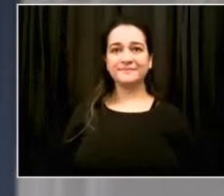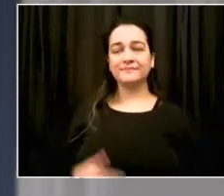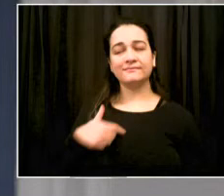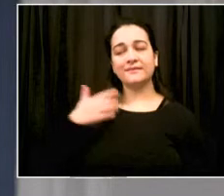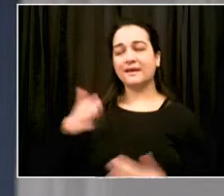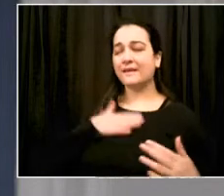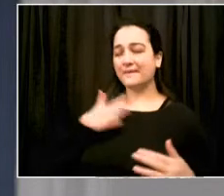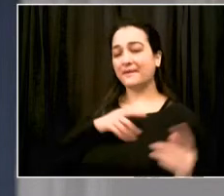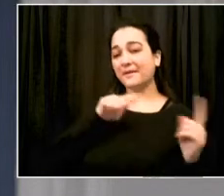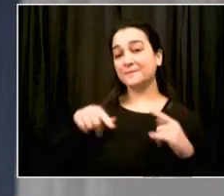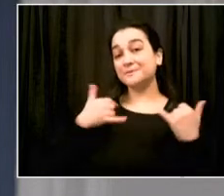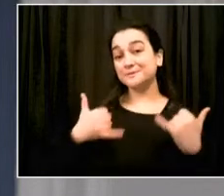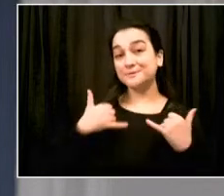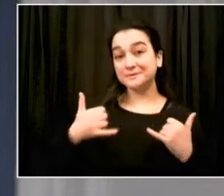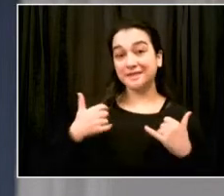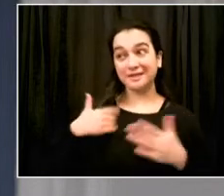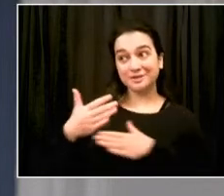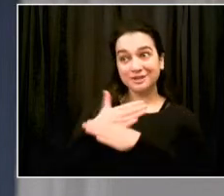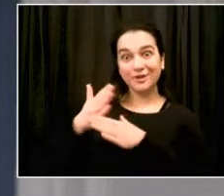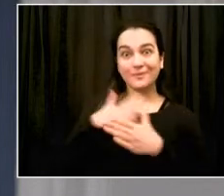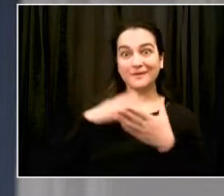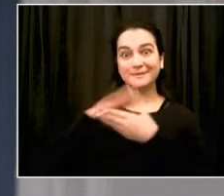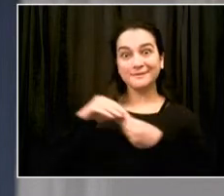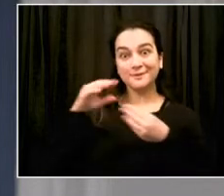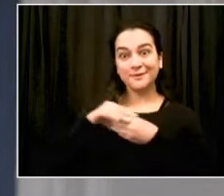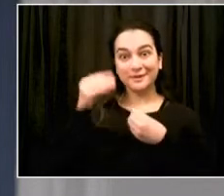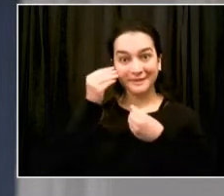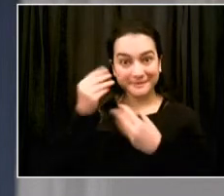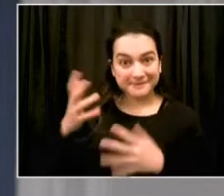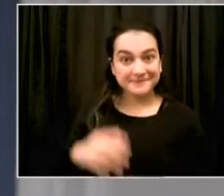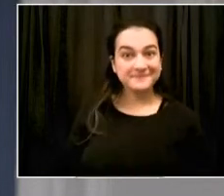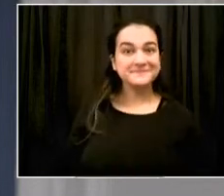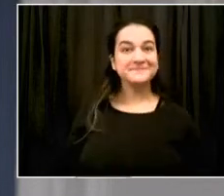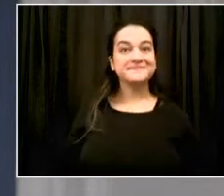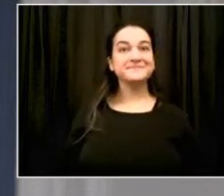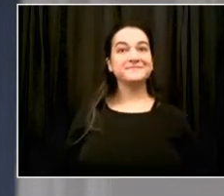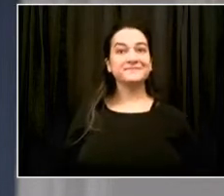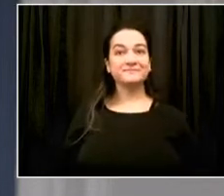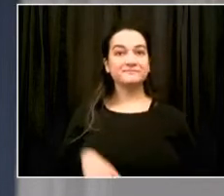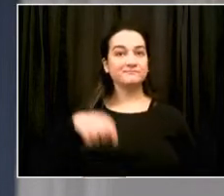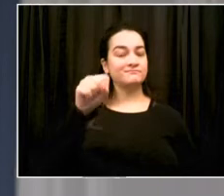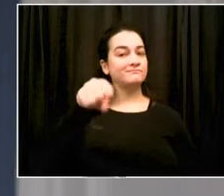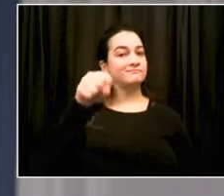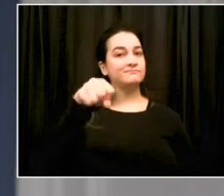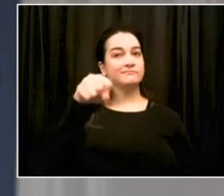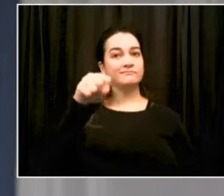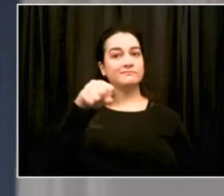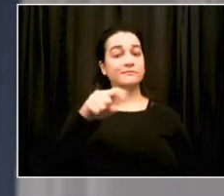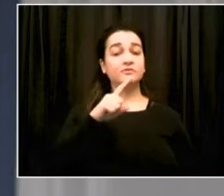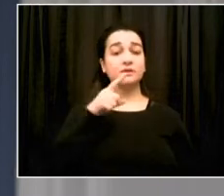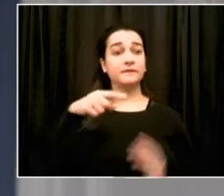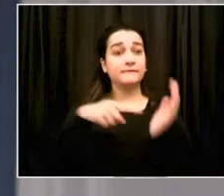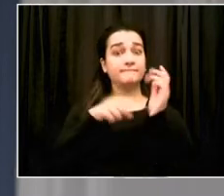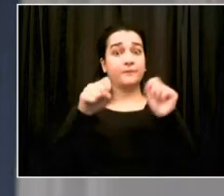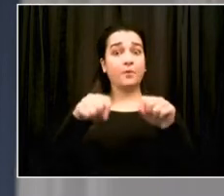of affordable housing because it makes a huge difference in my life. I came to New York from